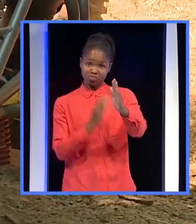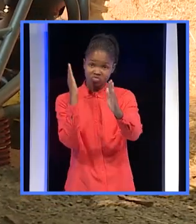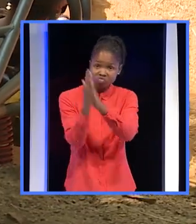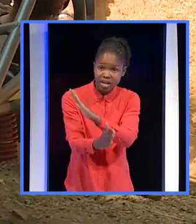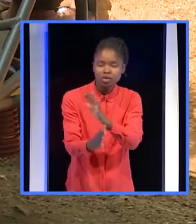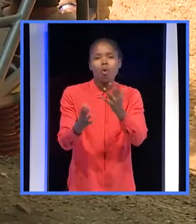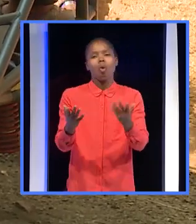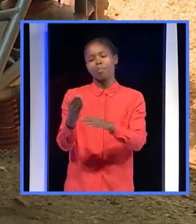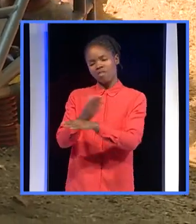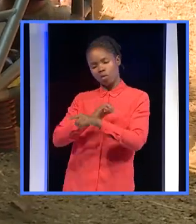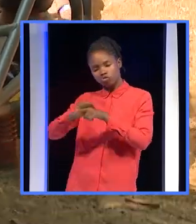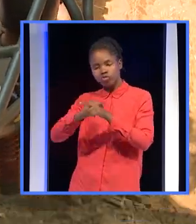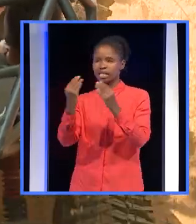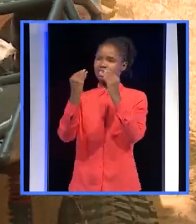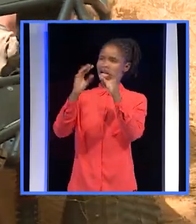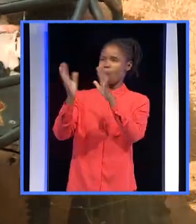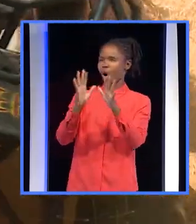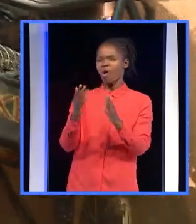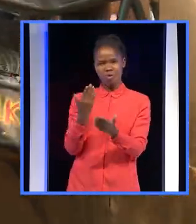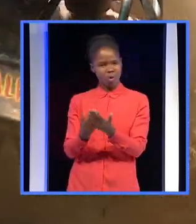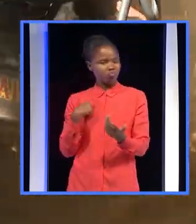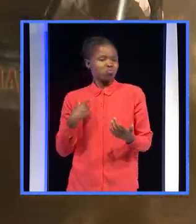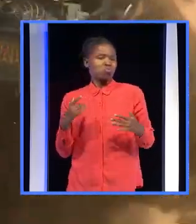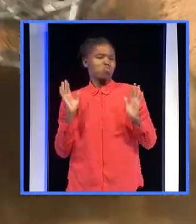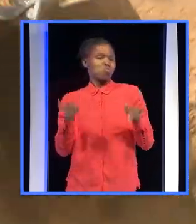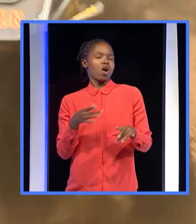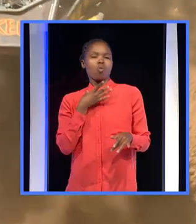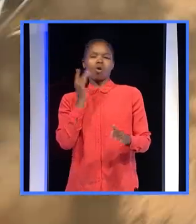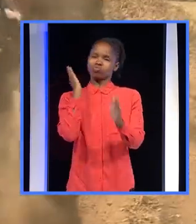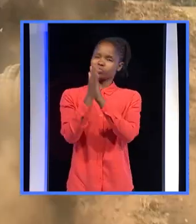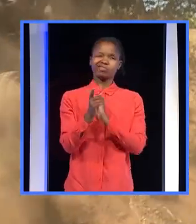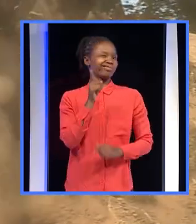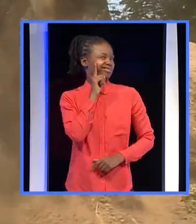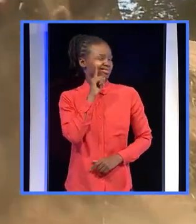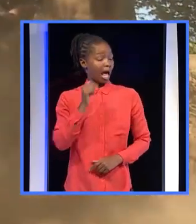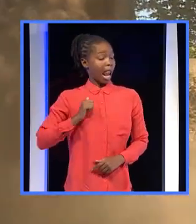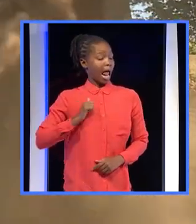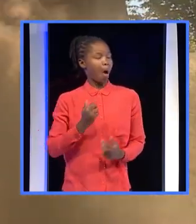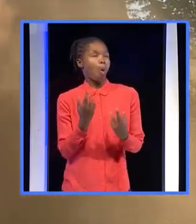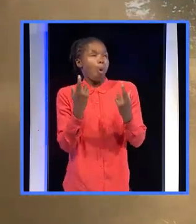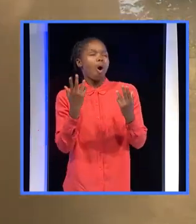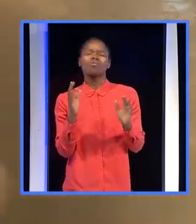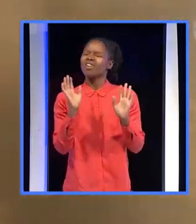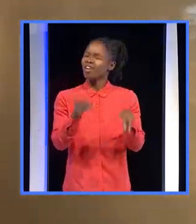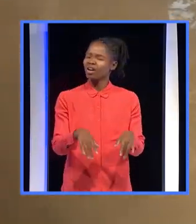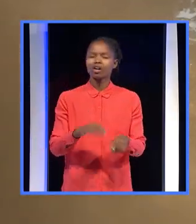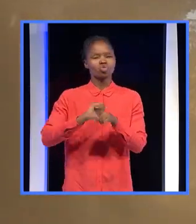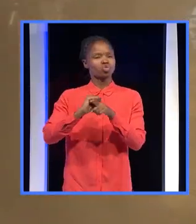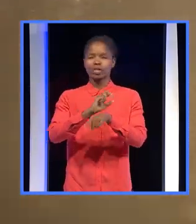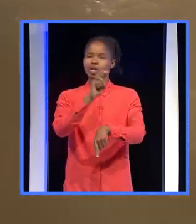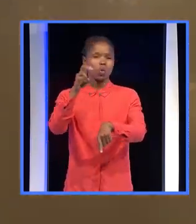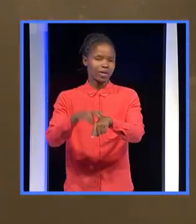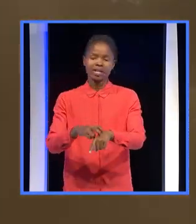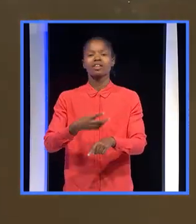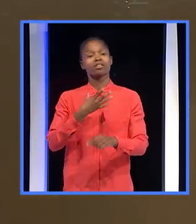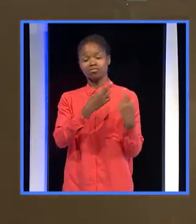can come and compete? No. At this level, or you just come and you try your luck? You come and you enroll and you try your luck and you see what happens.